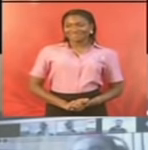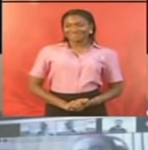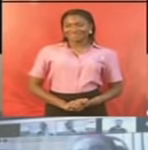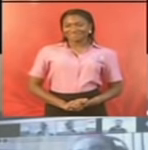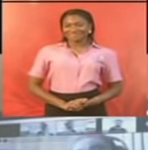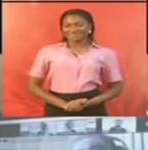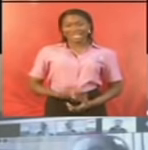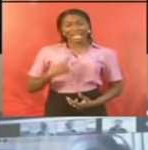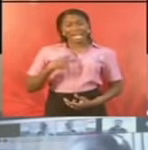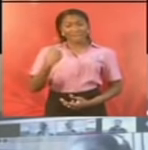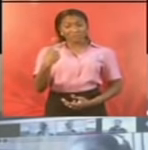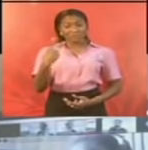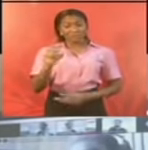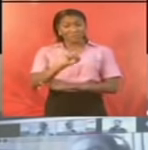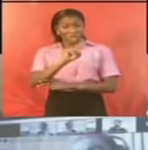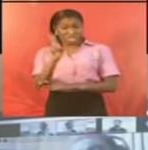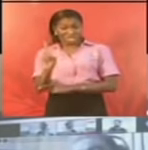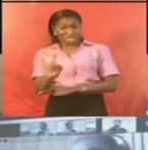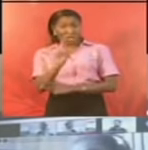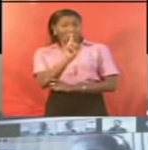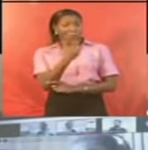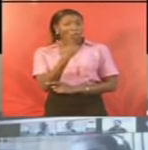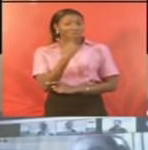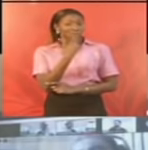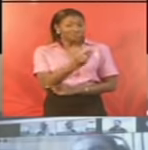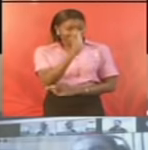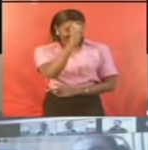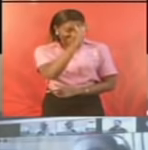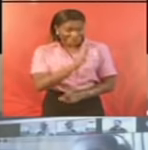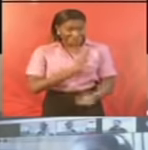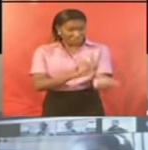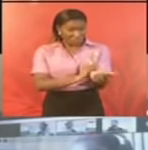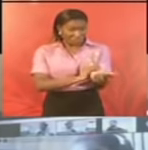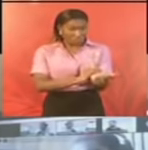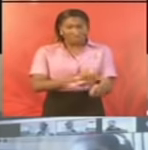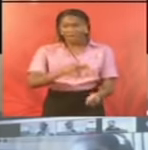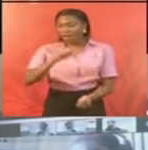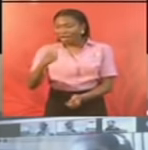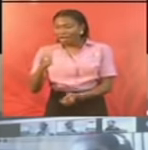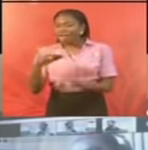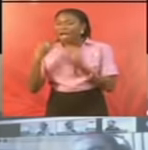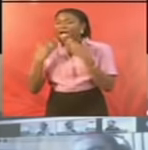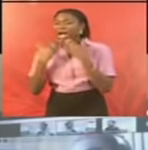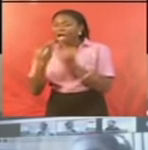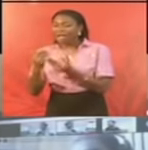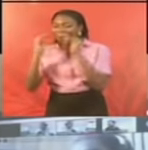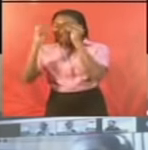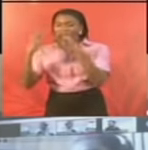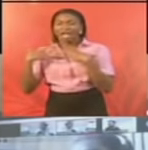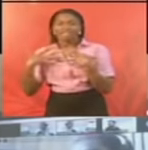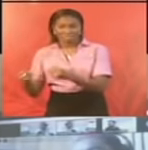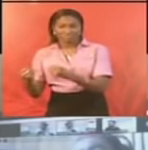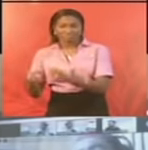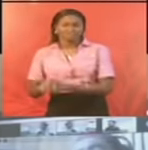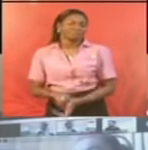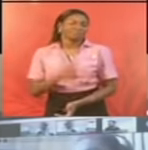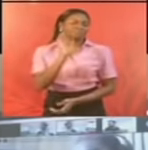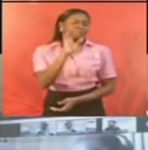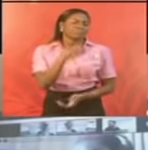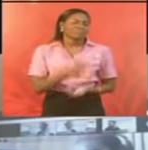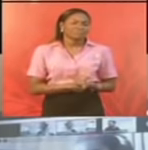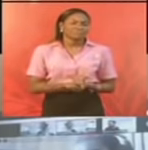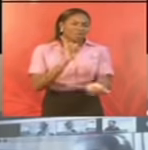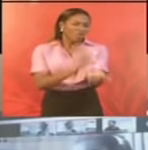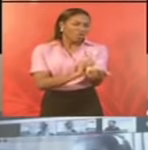two questions, one for Dr. Hines and the other for Minister Dayal. I begin with Dr. Hines. Dr. Hines, there is